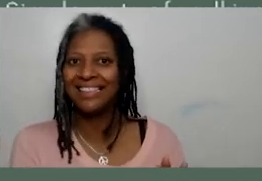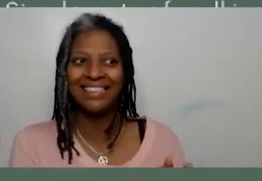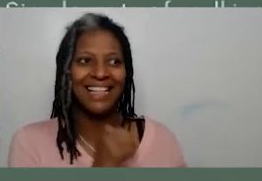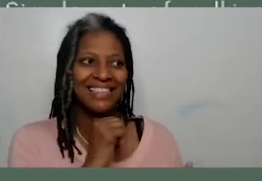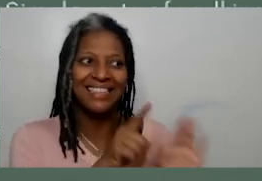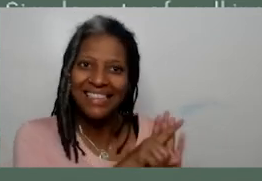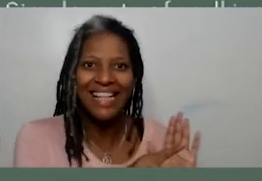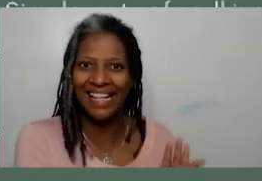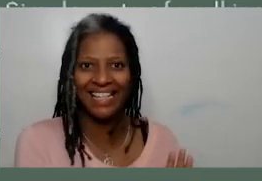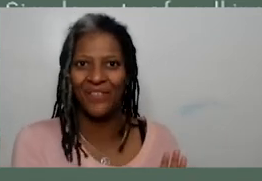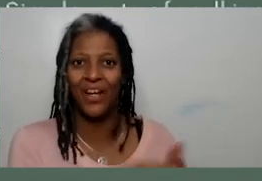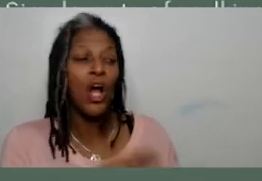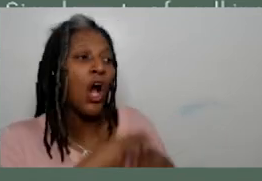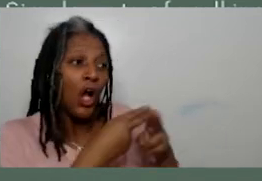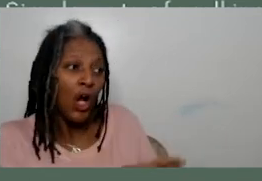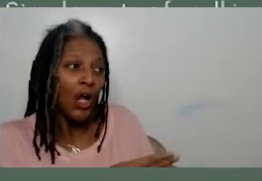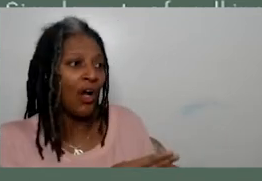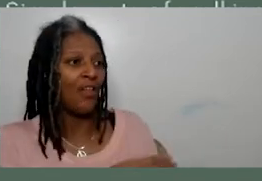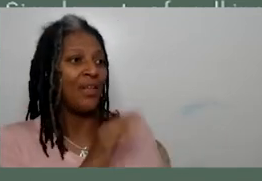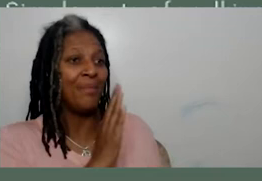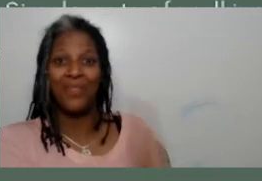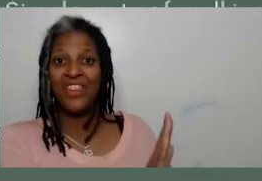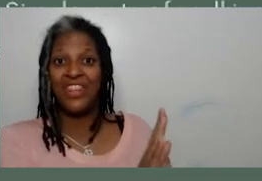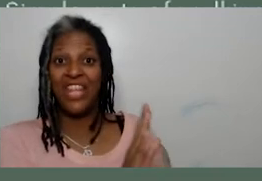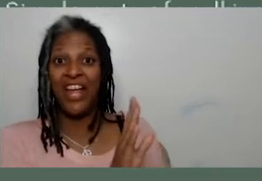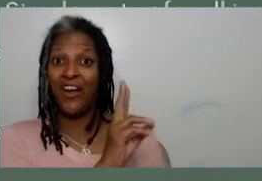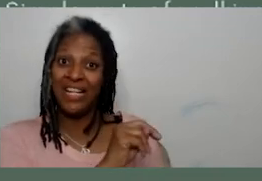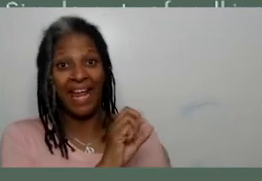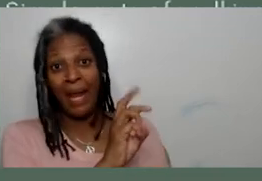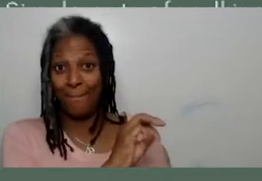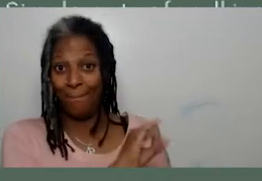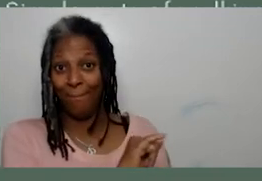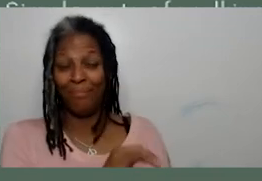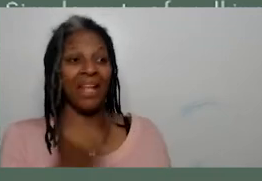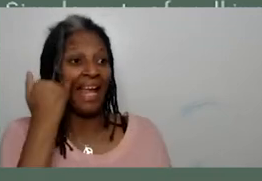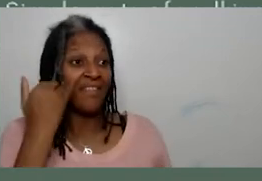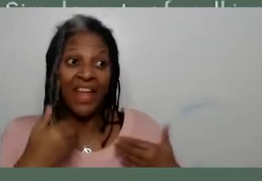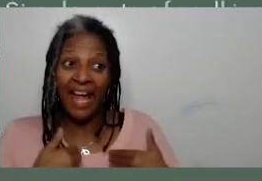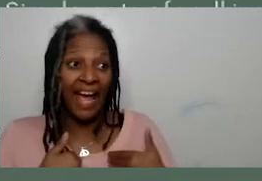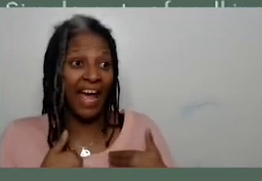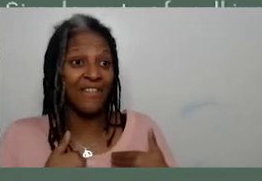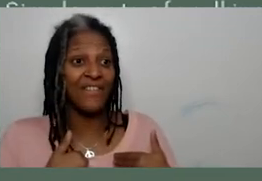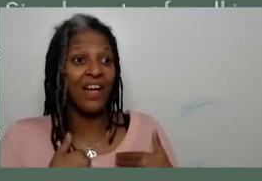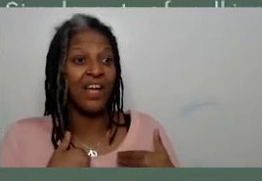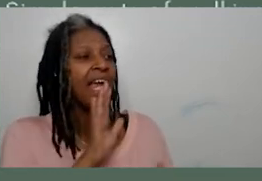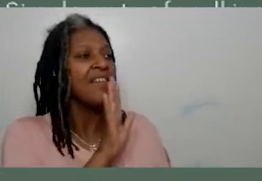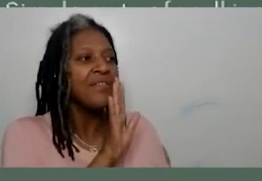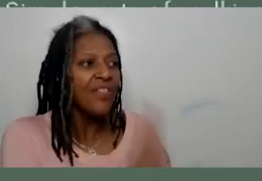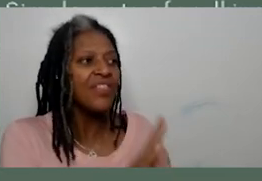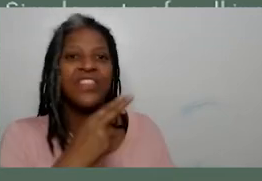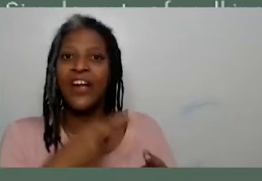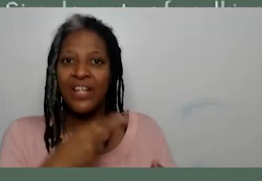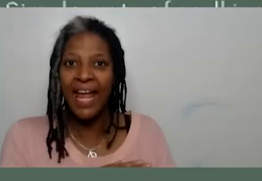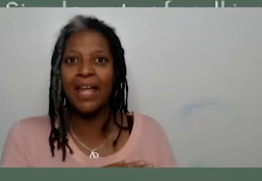them by their name. You know, if their name is Omarion, call them Omarion. Do not call them Rachel, because that is what you called them when they were